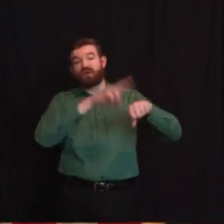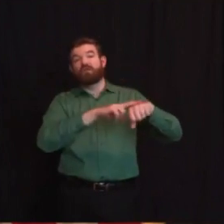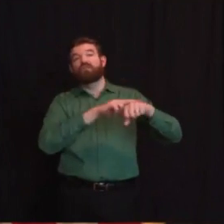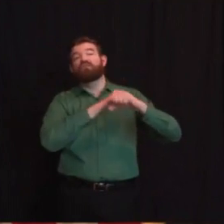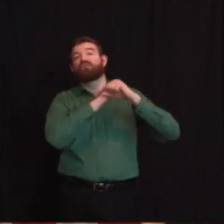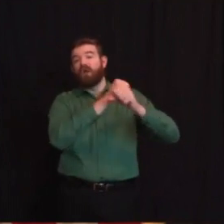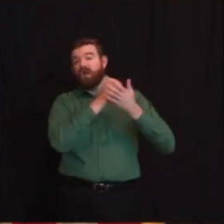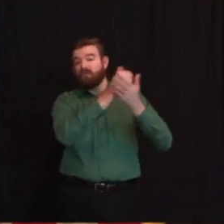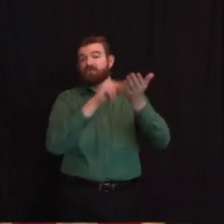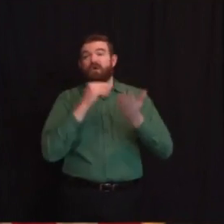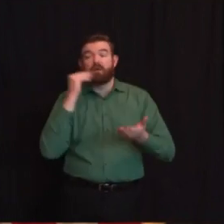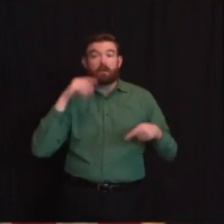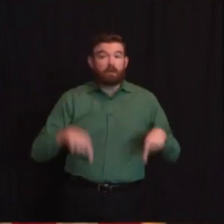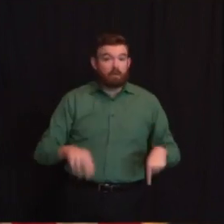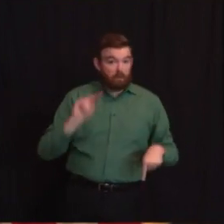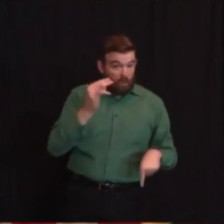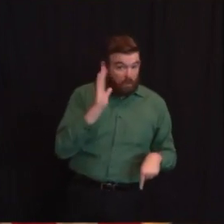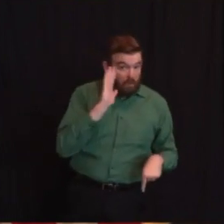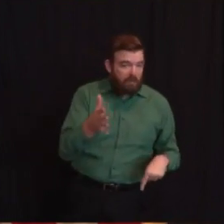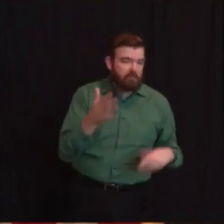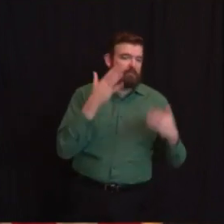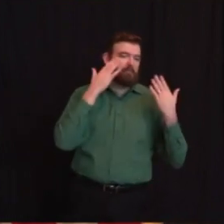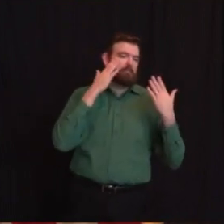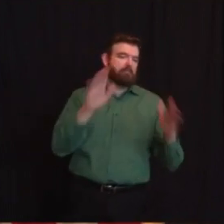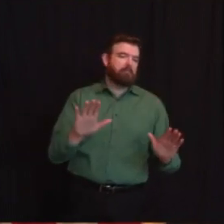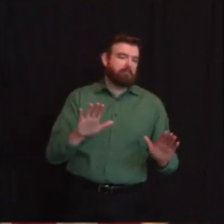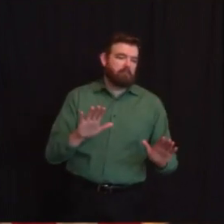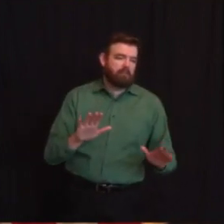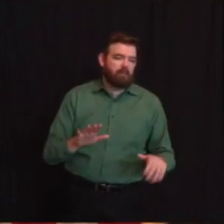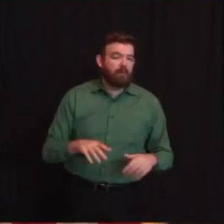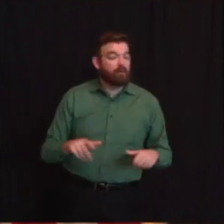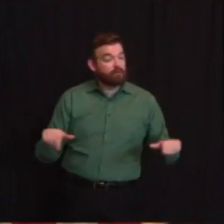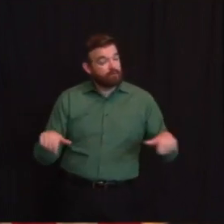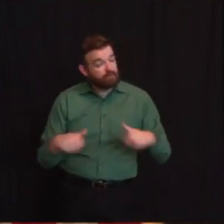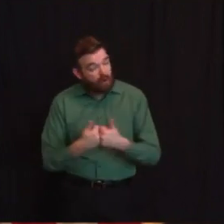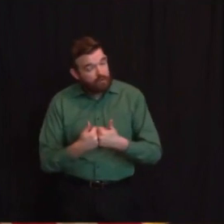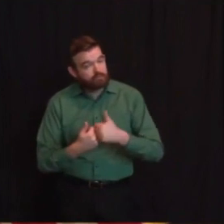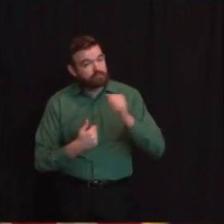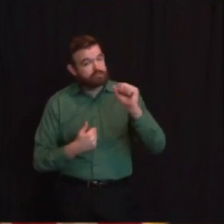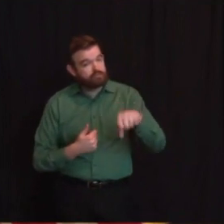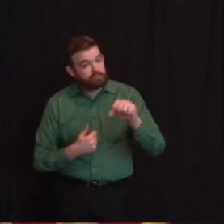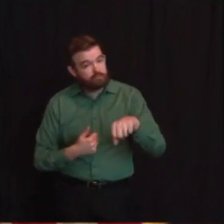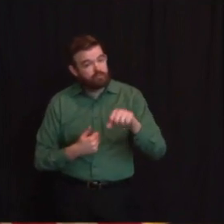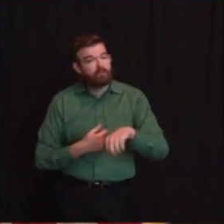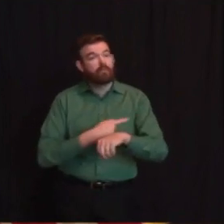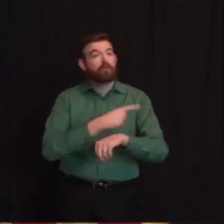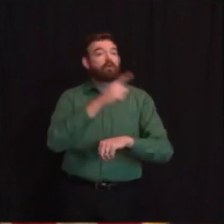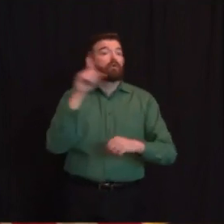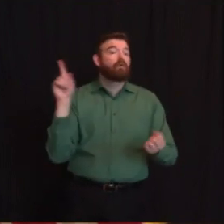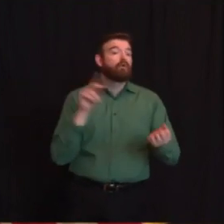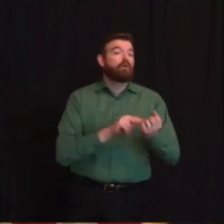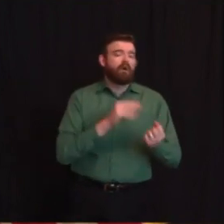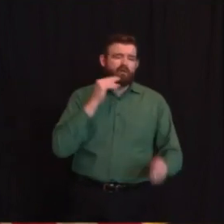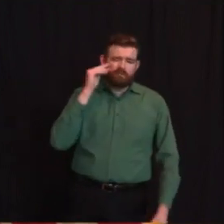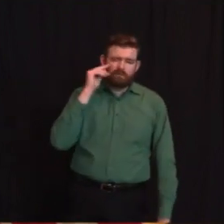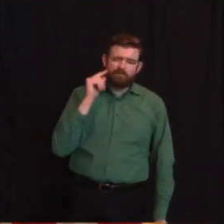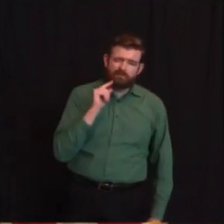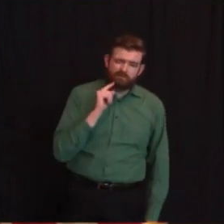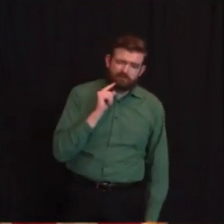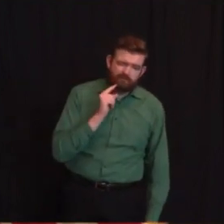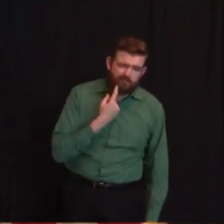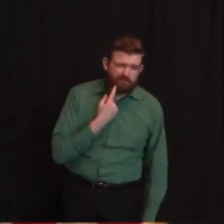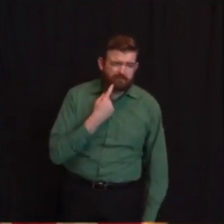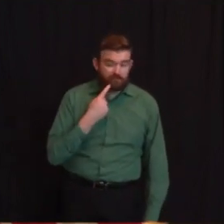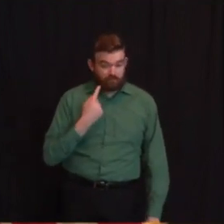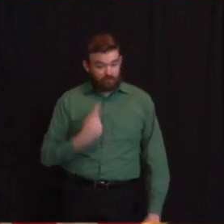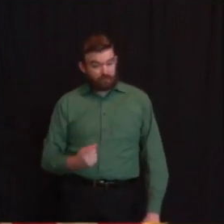the way, our challenges in the long-term care reality are dire, and they're not unique in America right now.